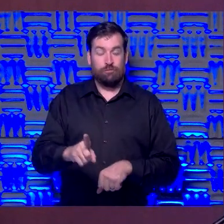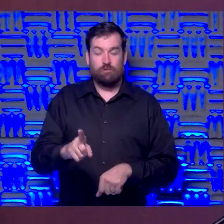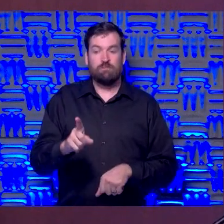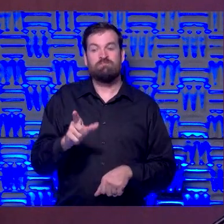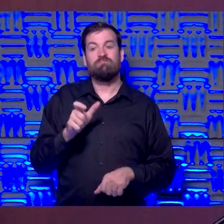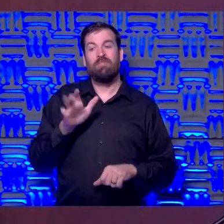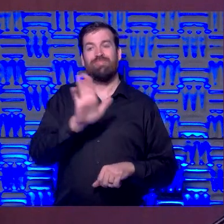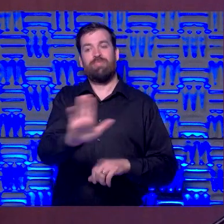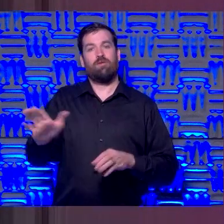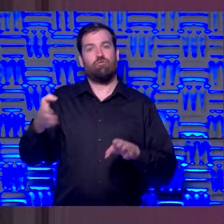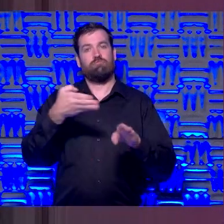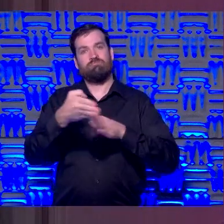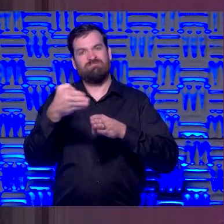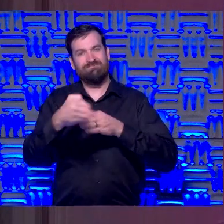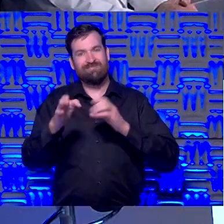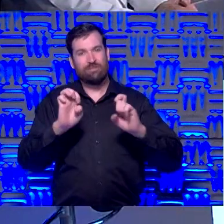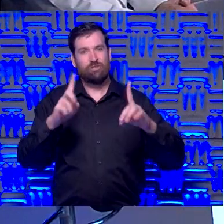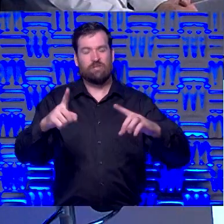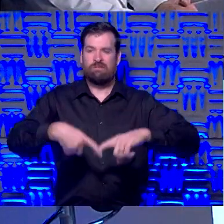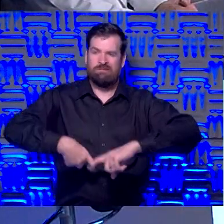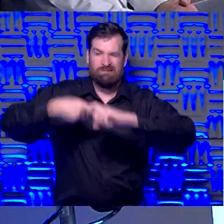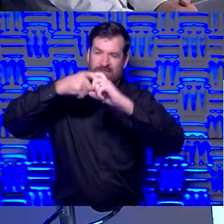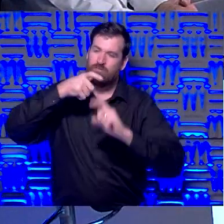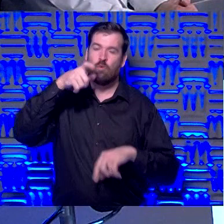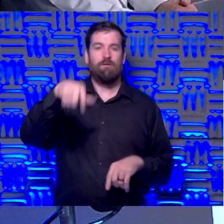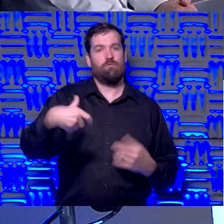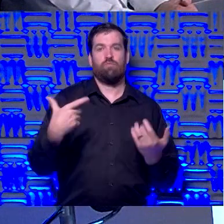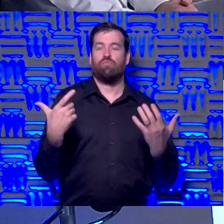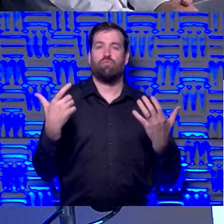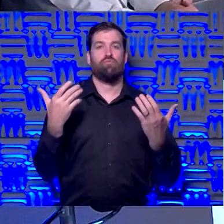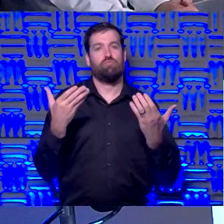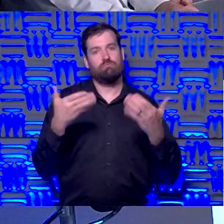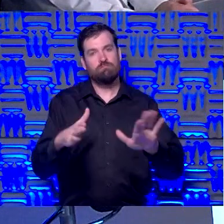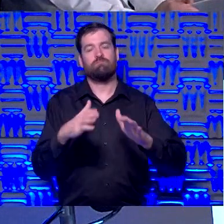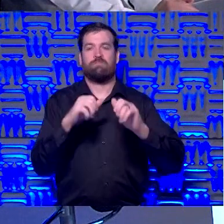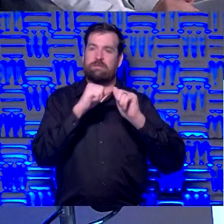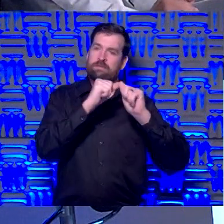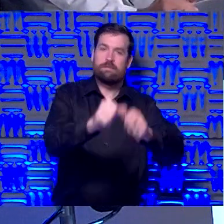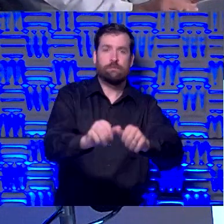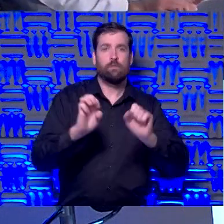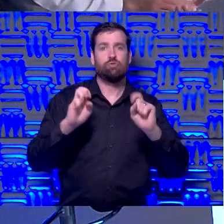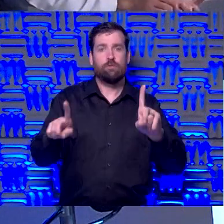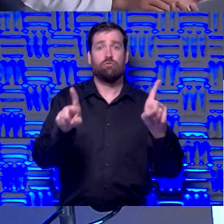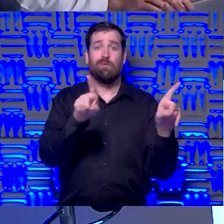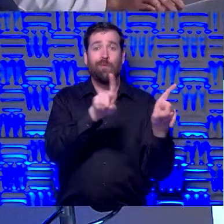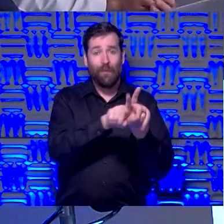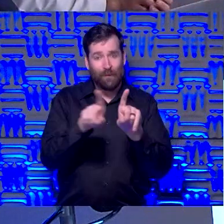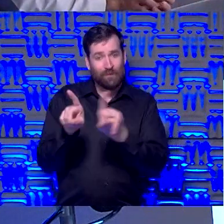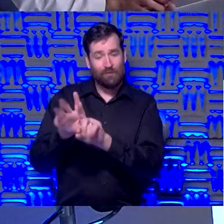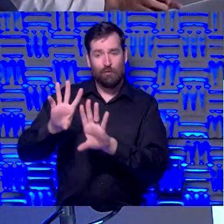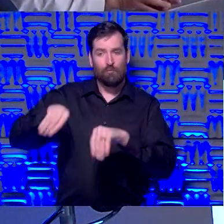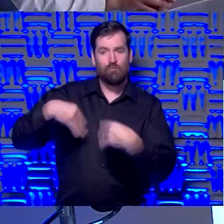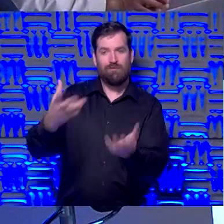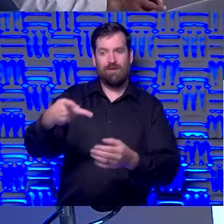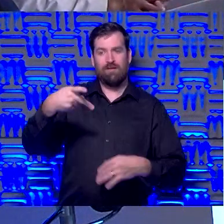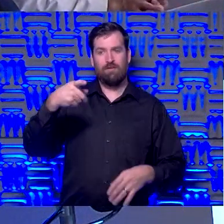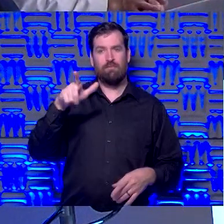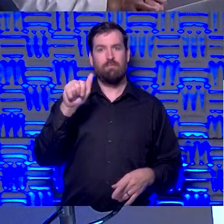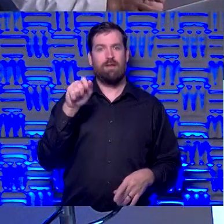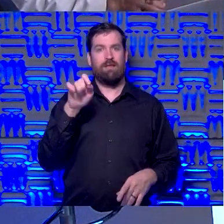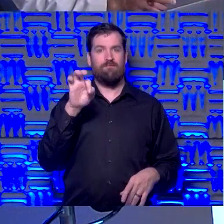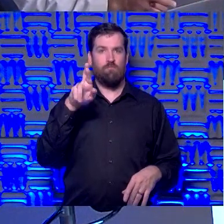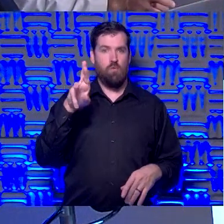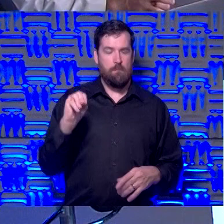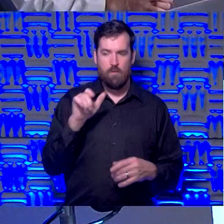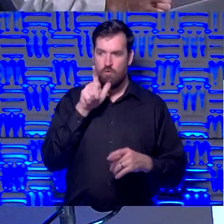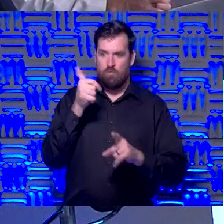life by what's happening, to allow them to continue their education and to be able to provide a platform for those who would really